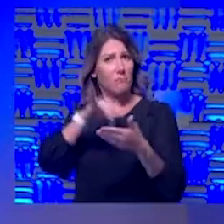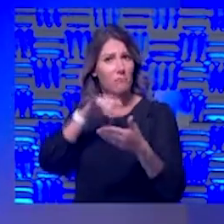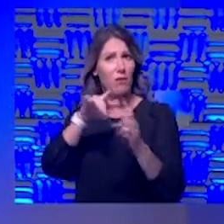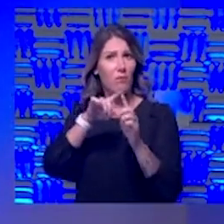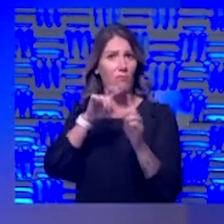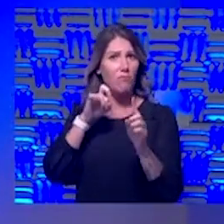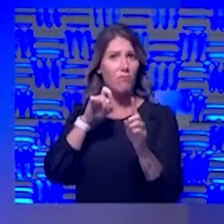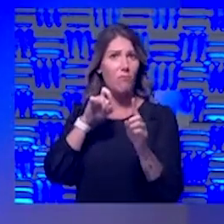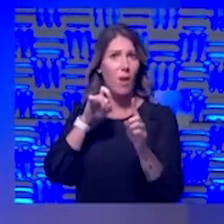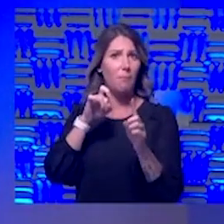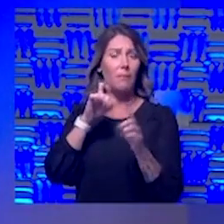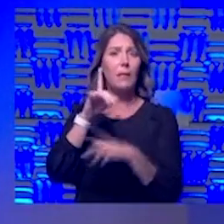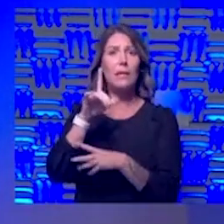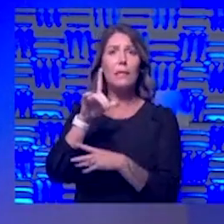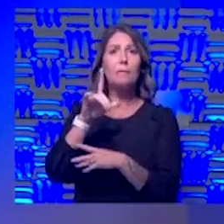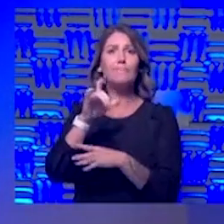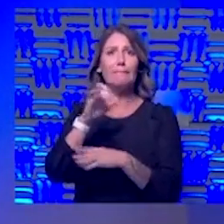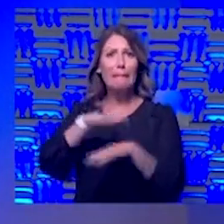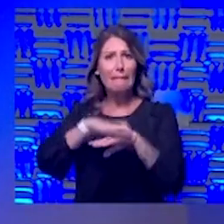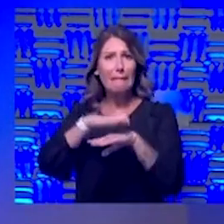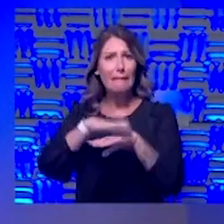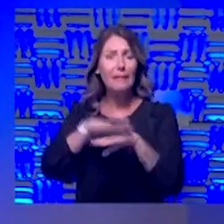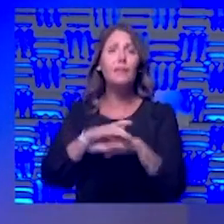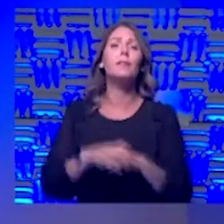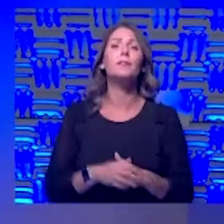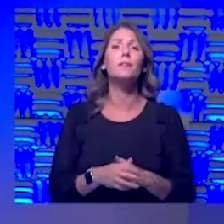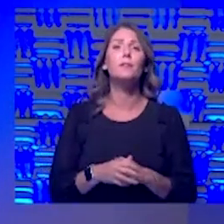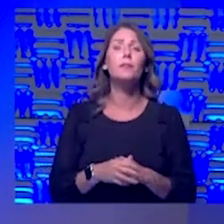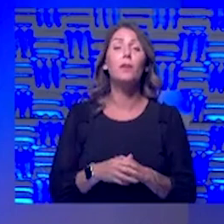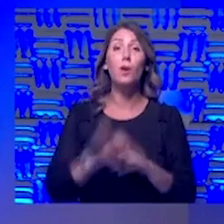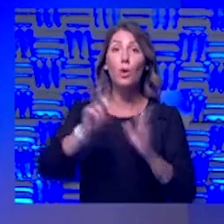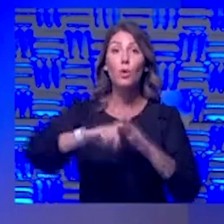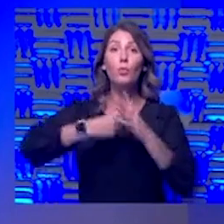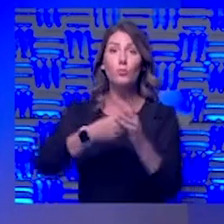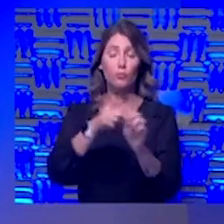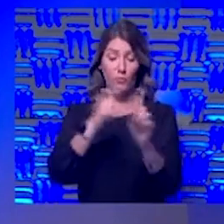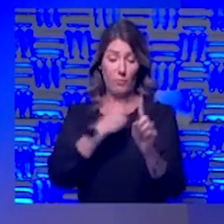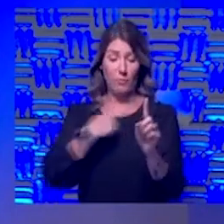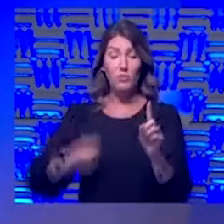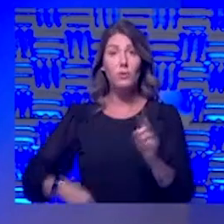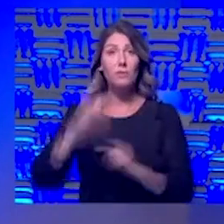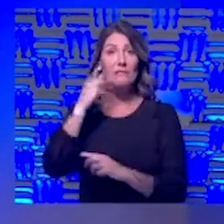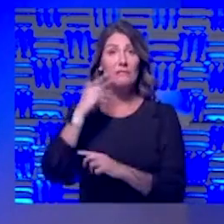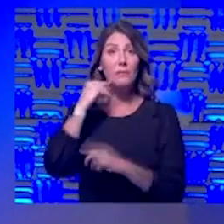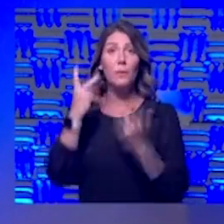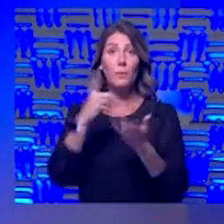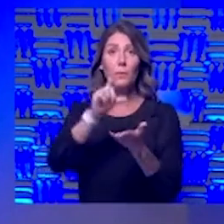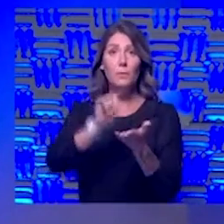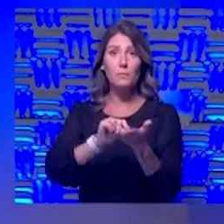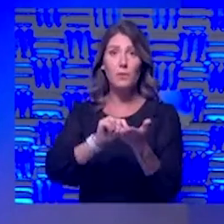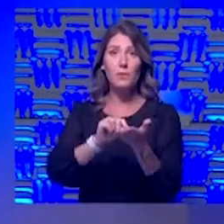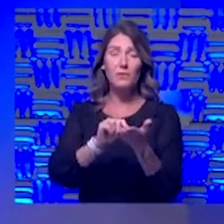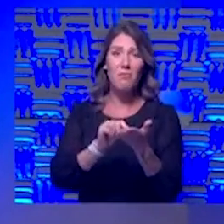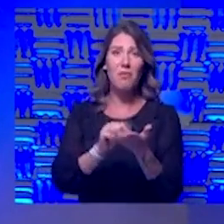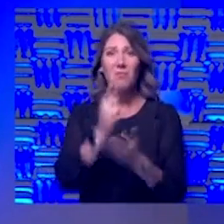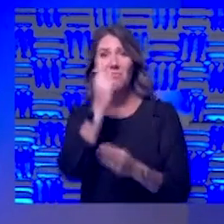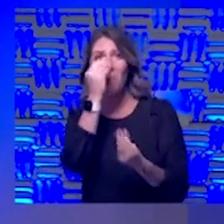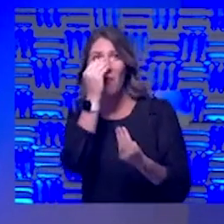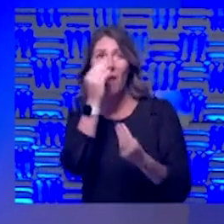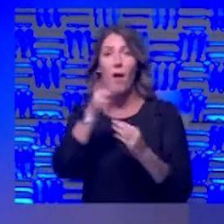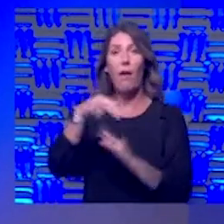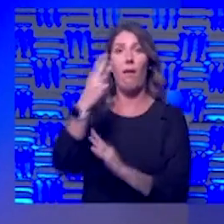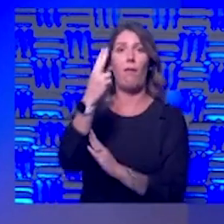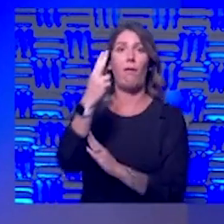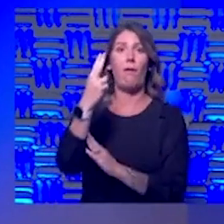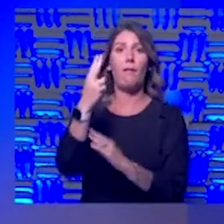So, initially from the original Chinese experience, from what was published, it was thought that high-dose steroids